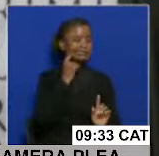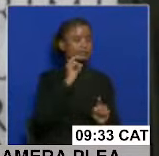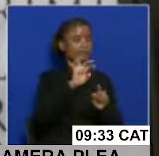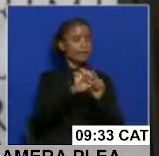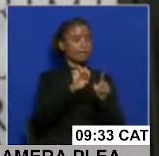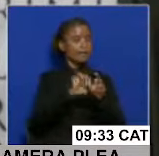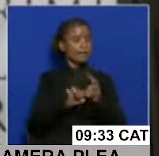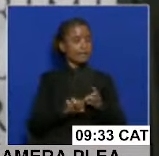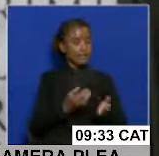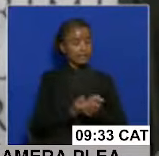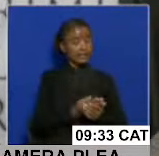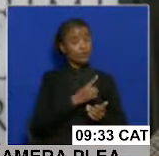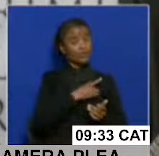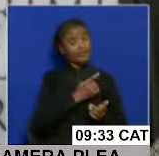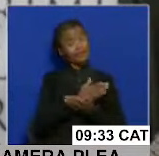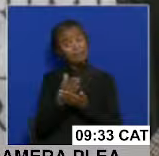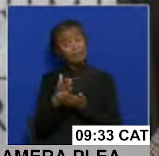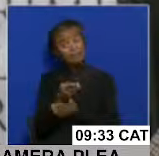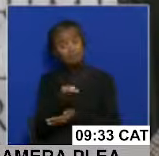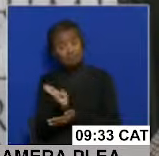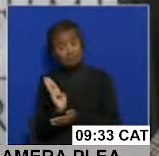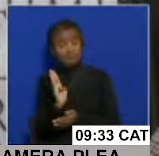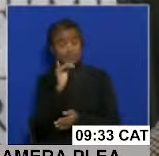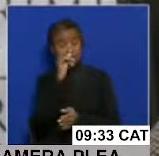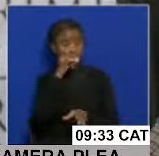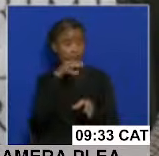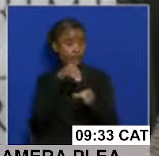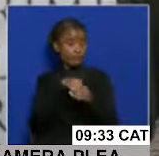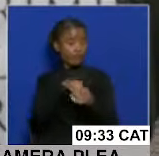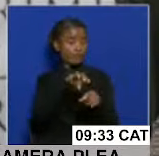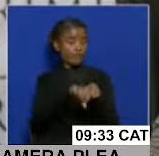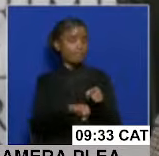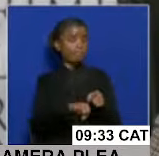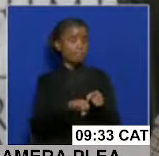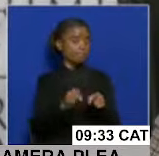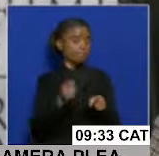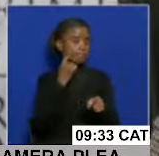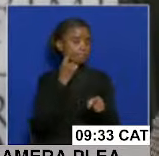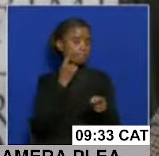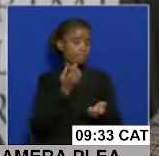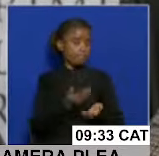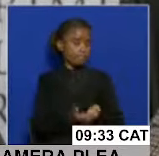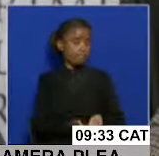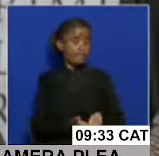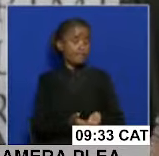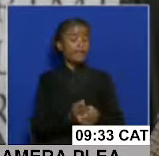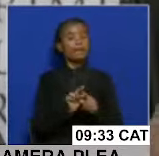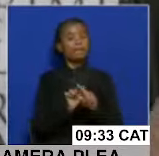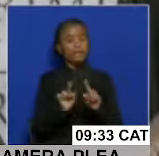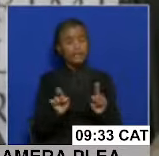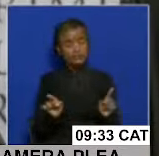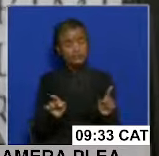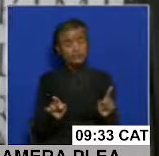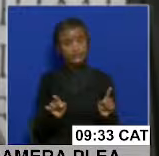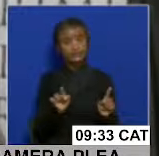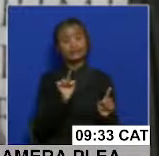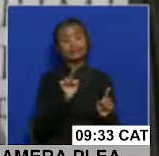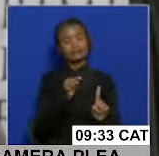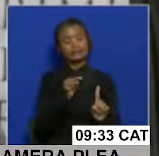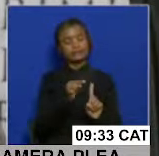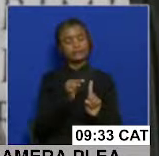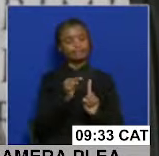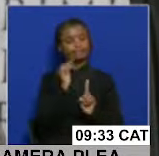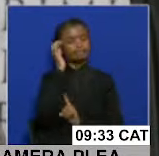crime that she will be testifying to. However, in her consideration, this